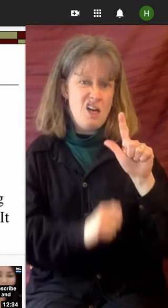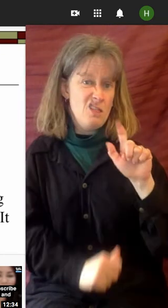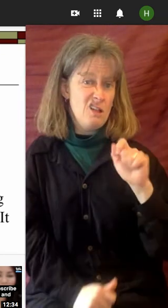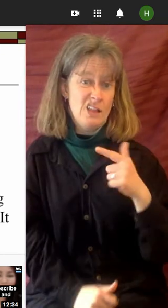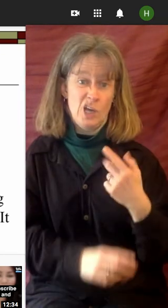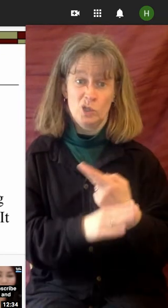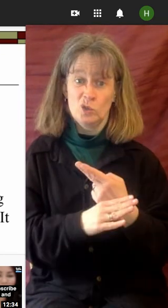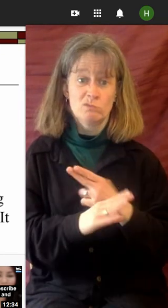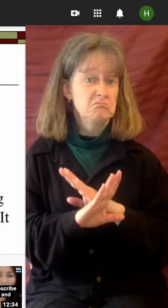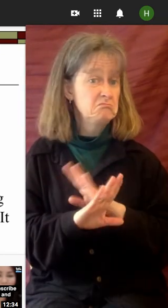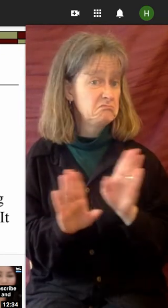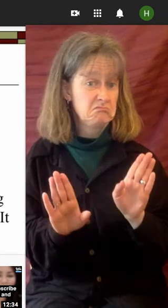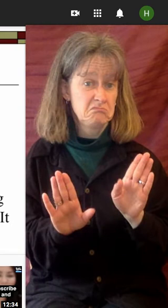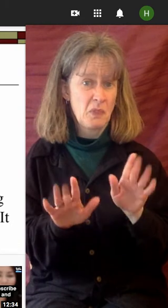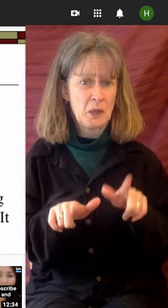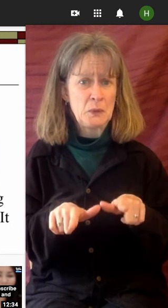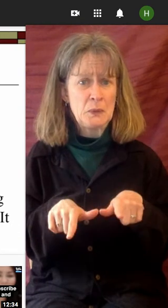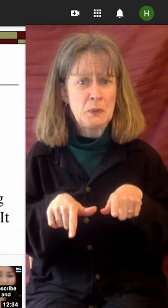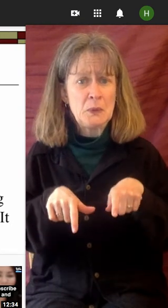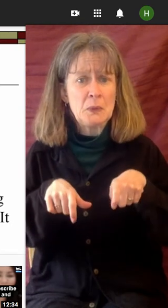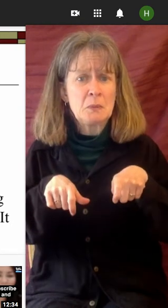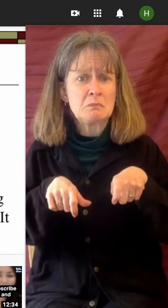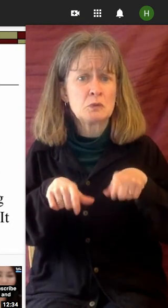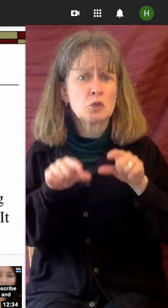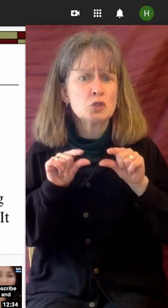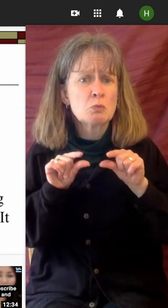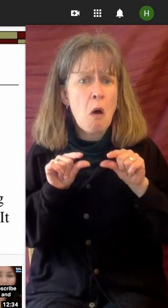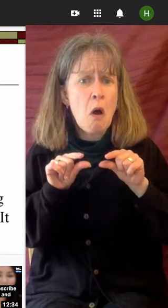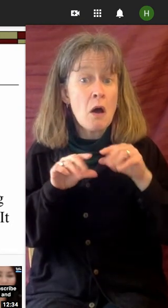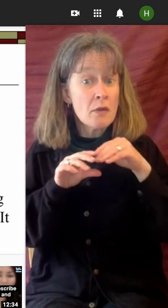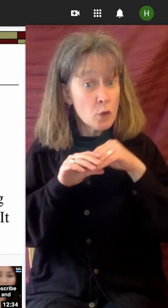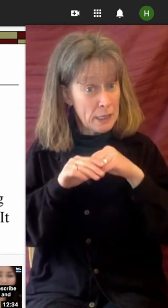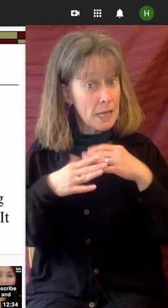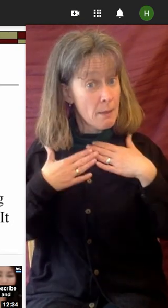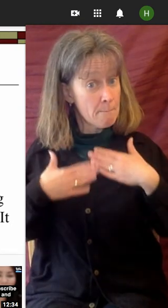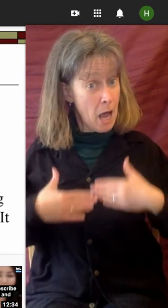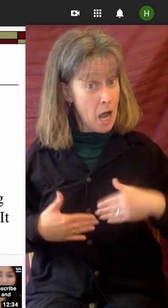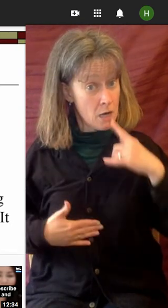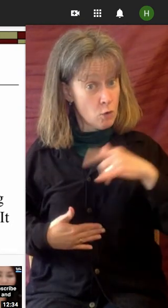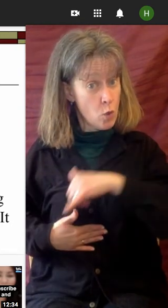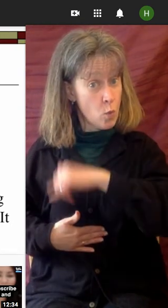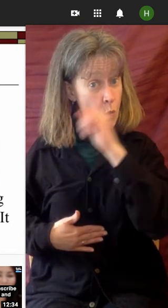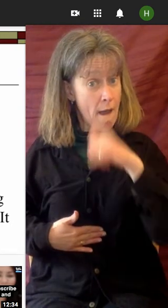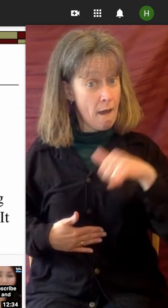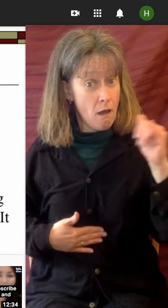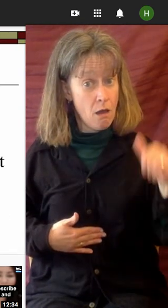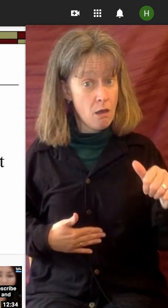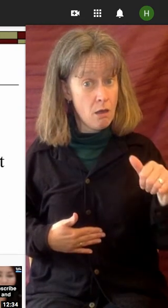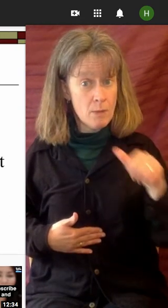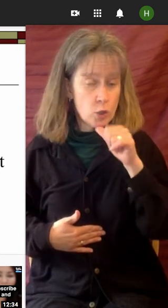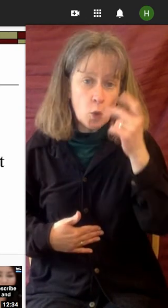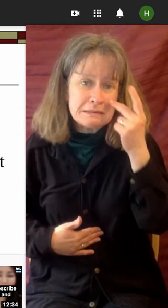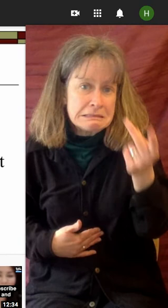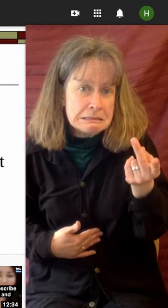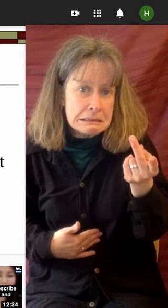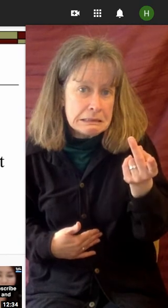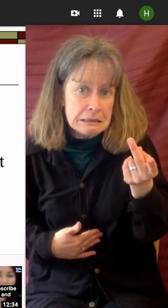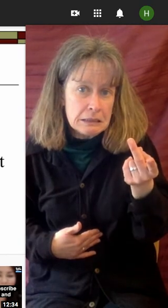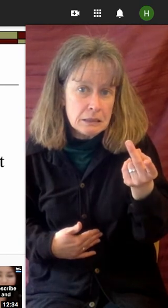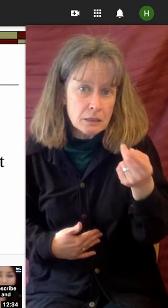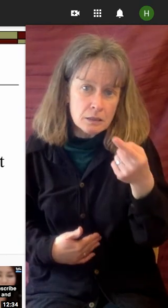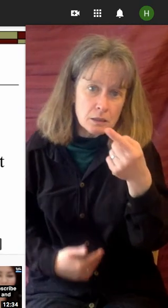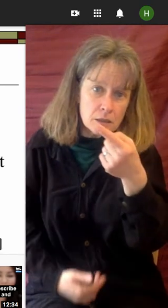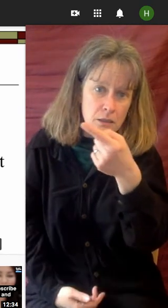teeny tiny that they're in the whale's body, but they're of no use.